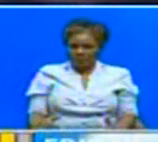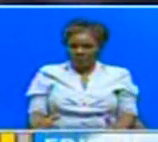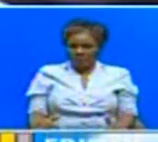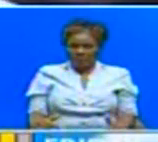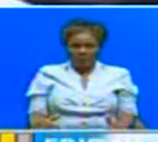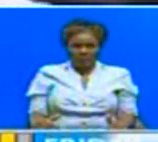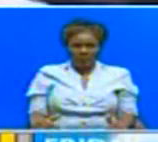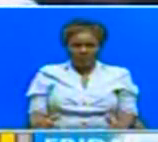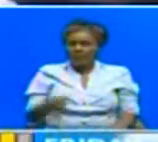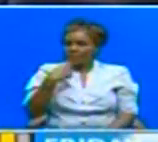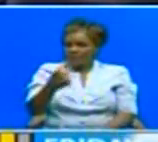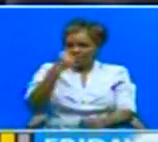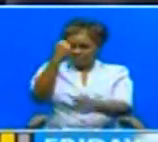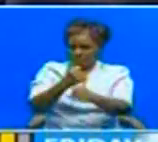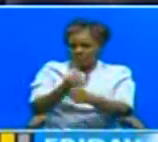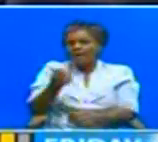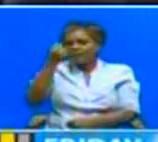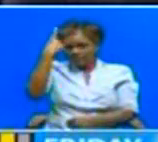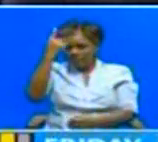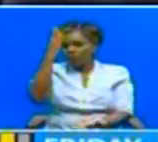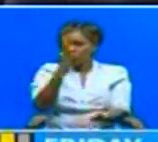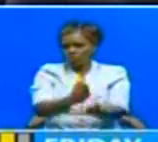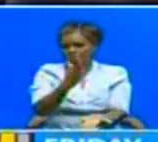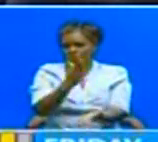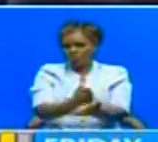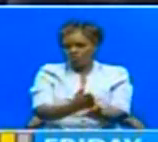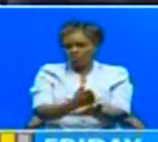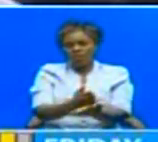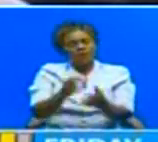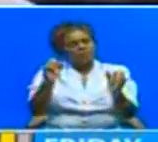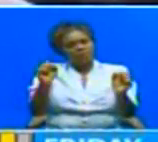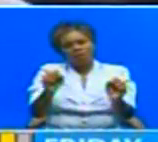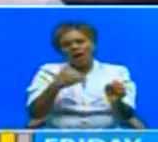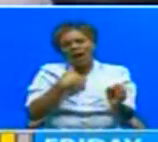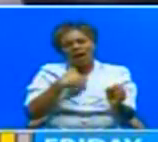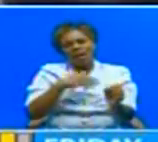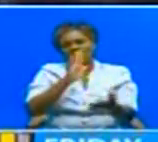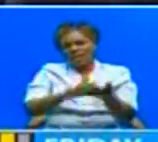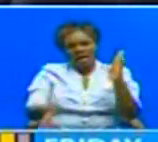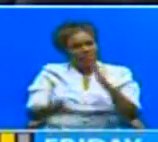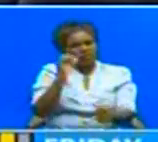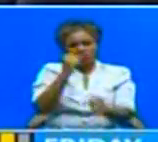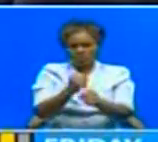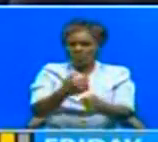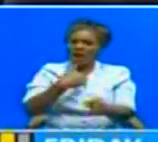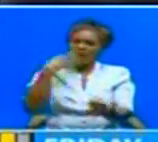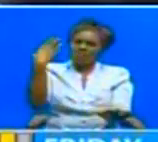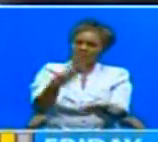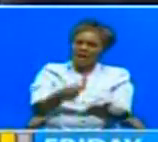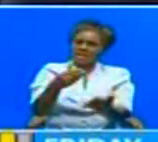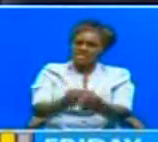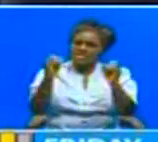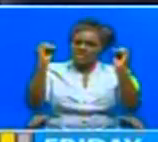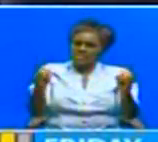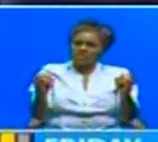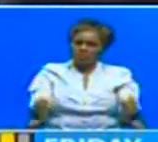only want to tell the staff is to understand that really there is nothing much we can do, because we don't have the money. And when we don't have the money, there is nothing we can